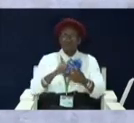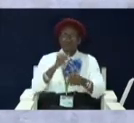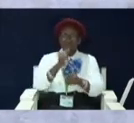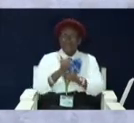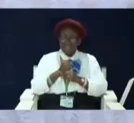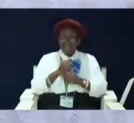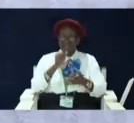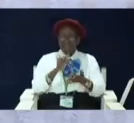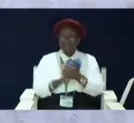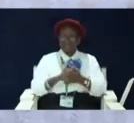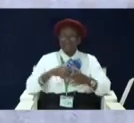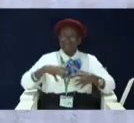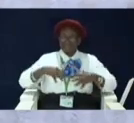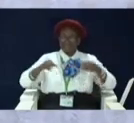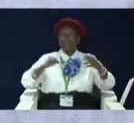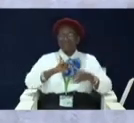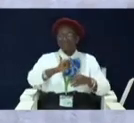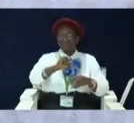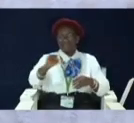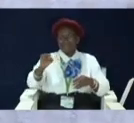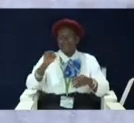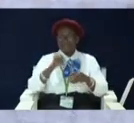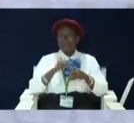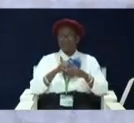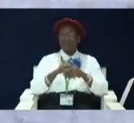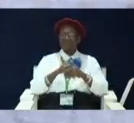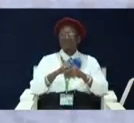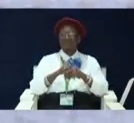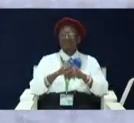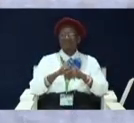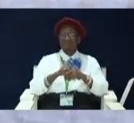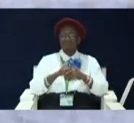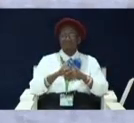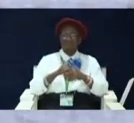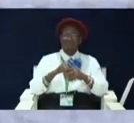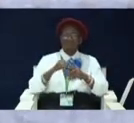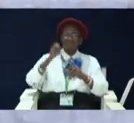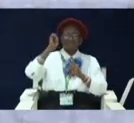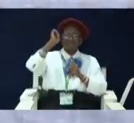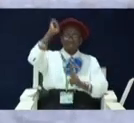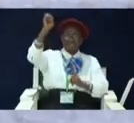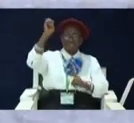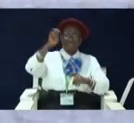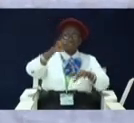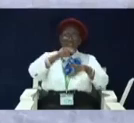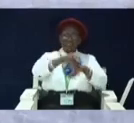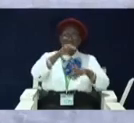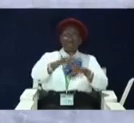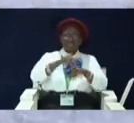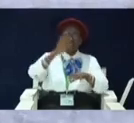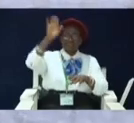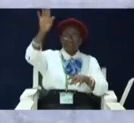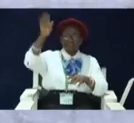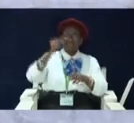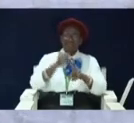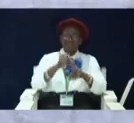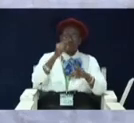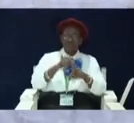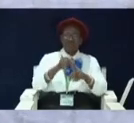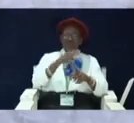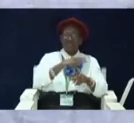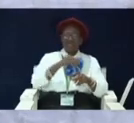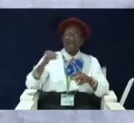Olorun ti o mu ki iwosan re o te lowo. He sent his word. Oro oro re.